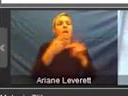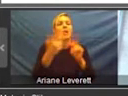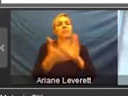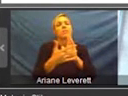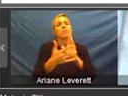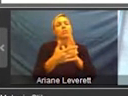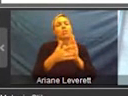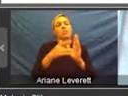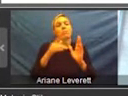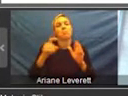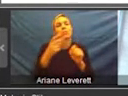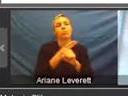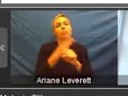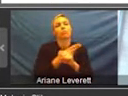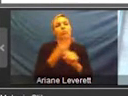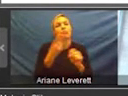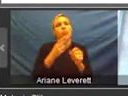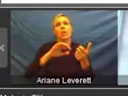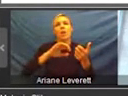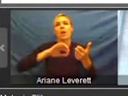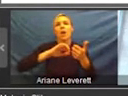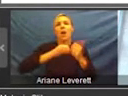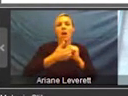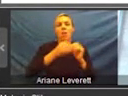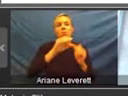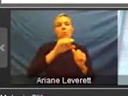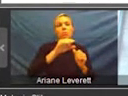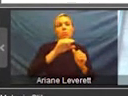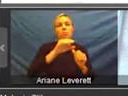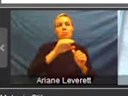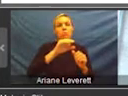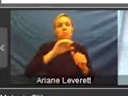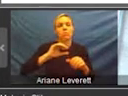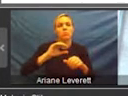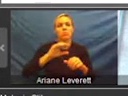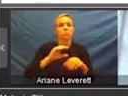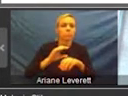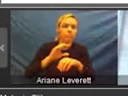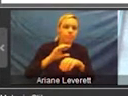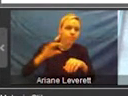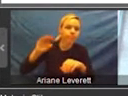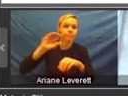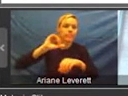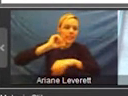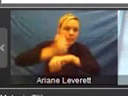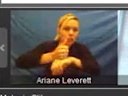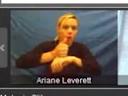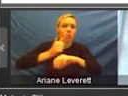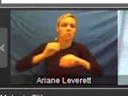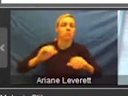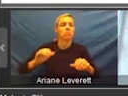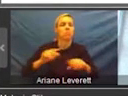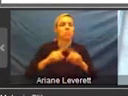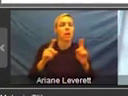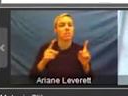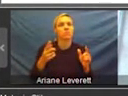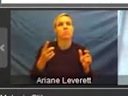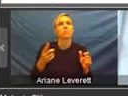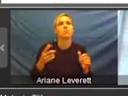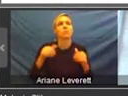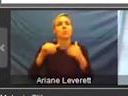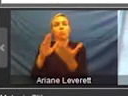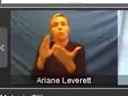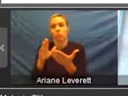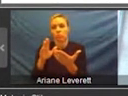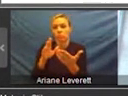installed, but the approach is much stronger now towards finding out what are actually the local